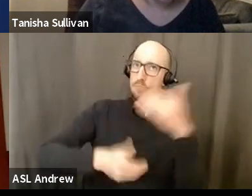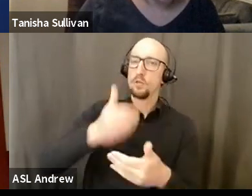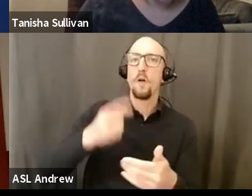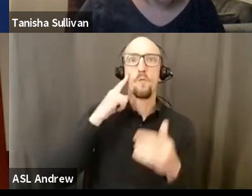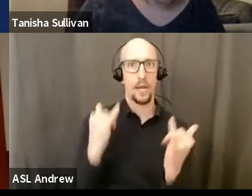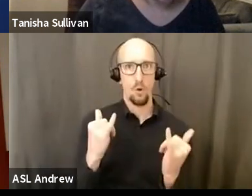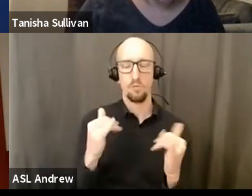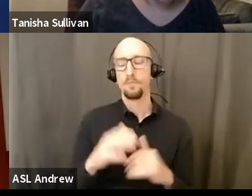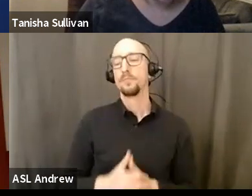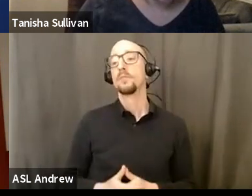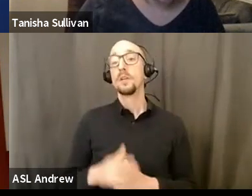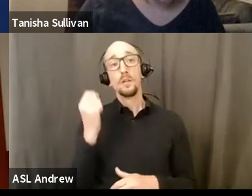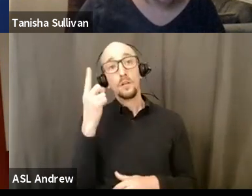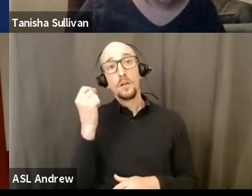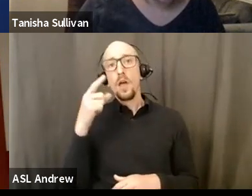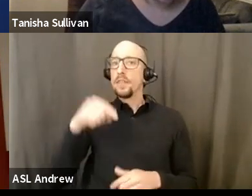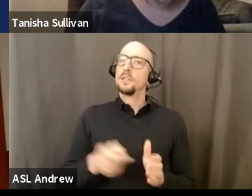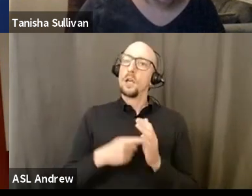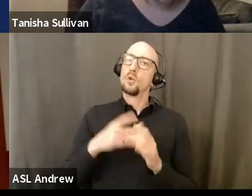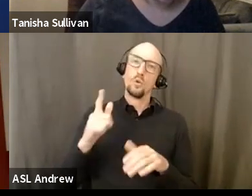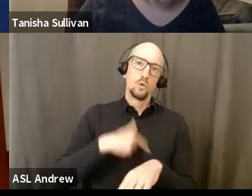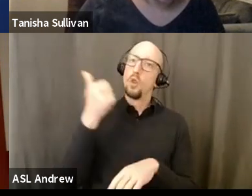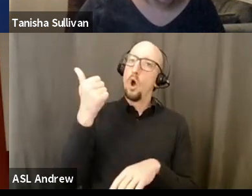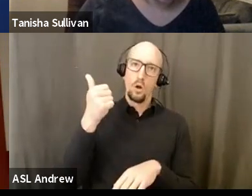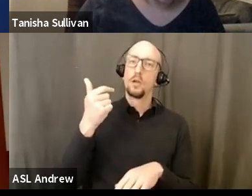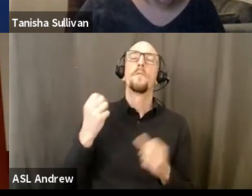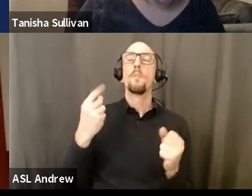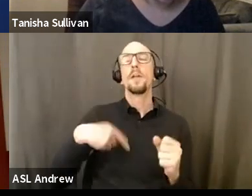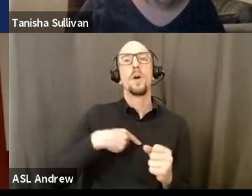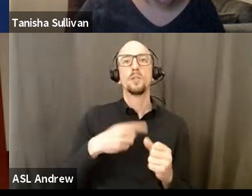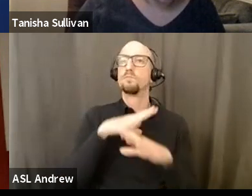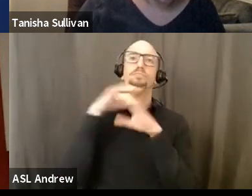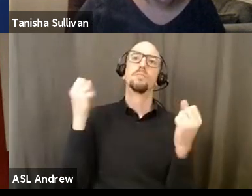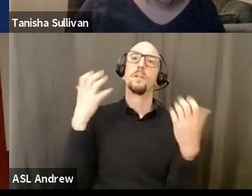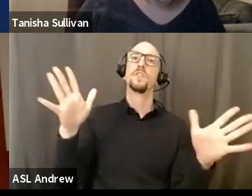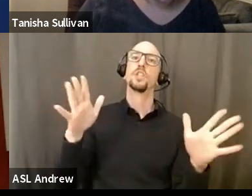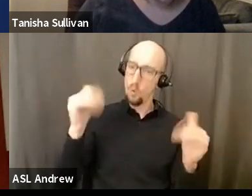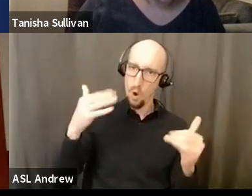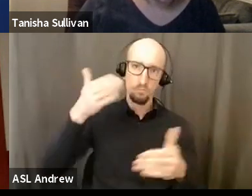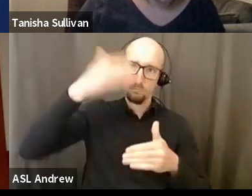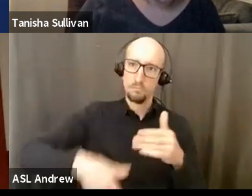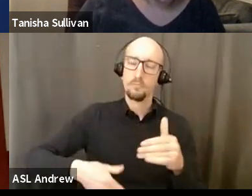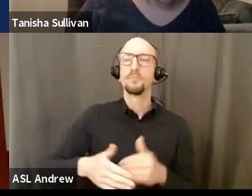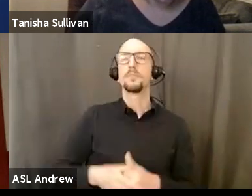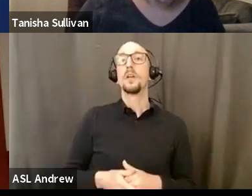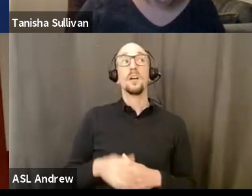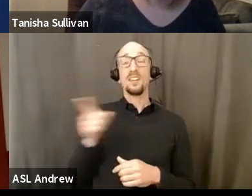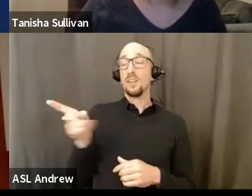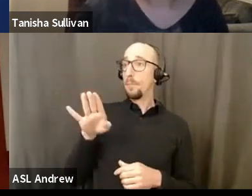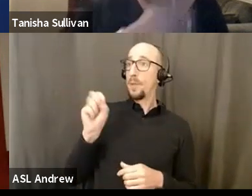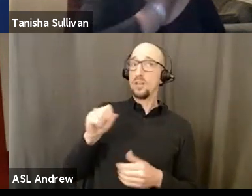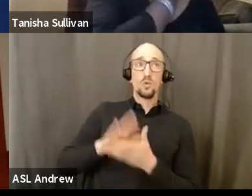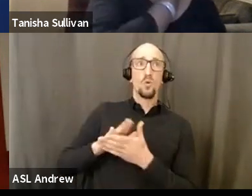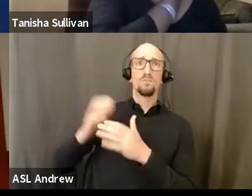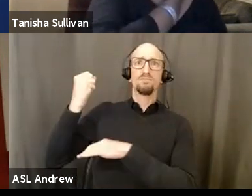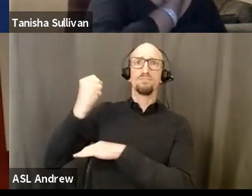now. Granted, it is taking too long, and for many of us, enough already. While BPS schools are crumbling, the minds and futures